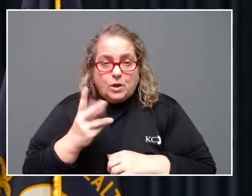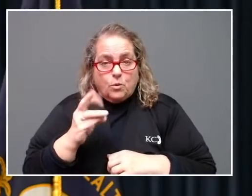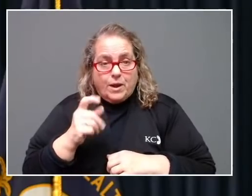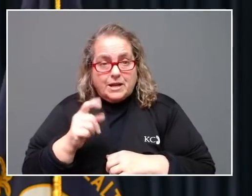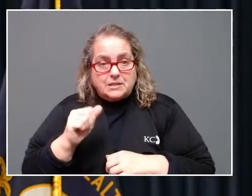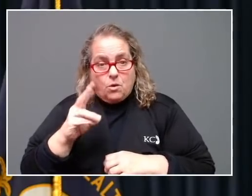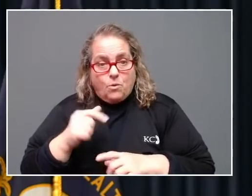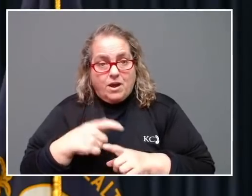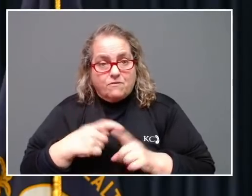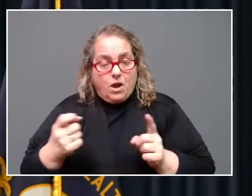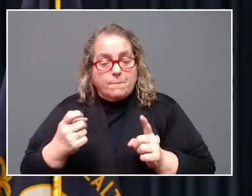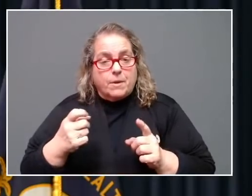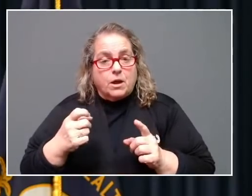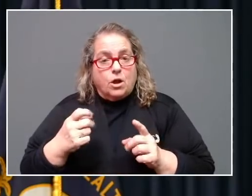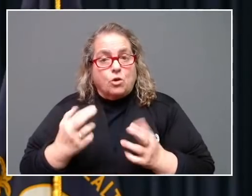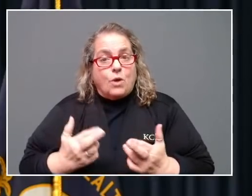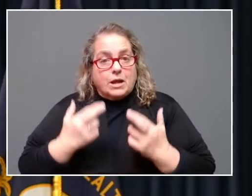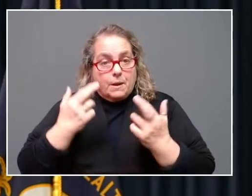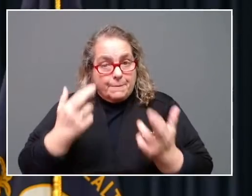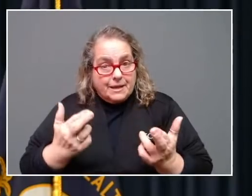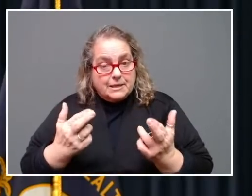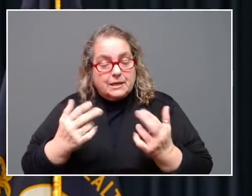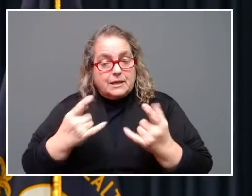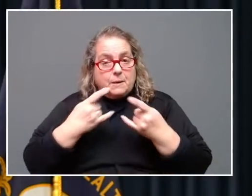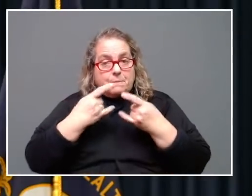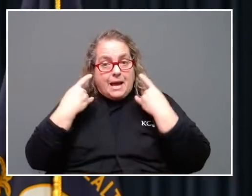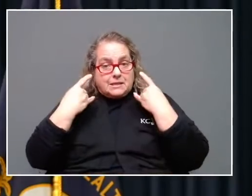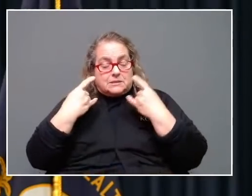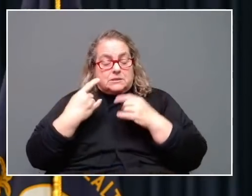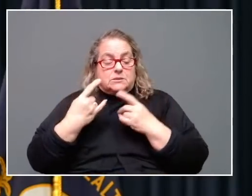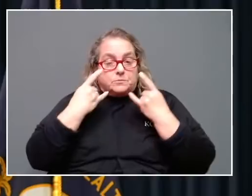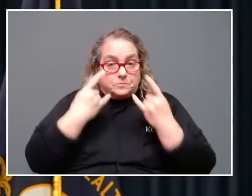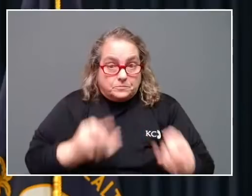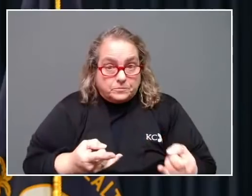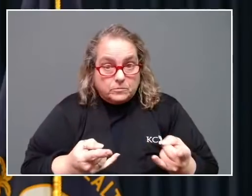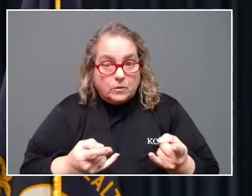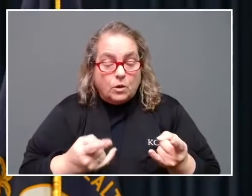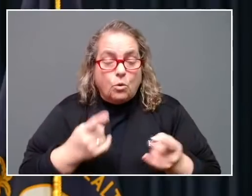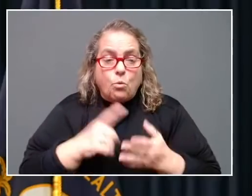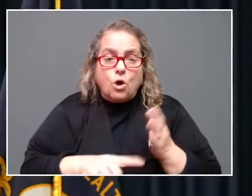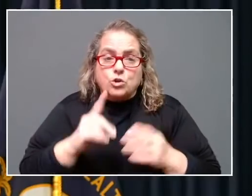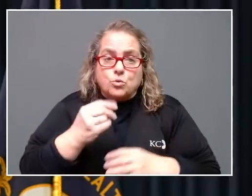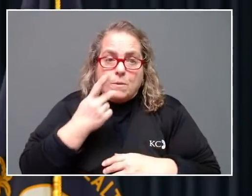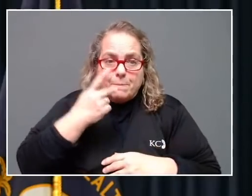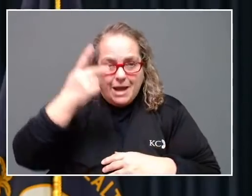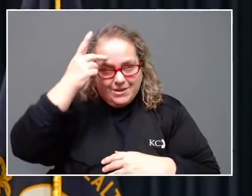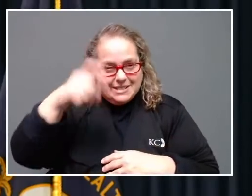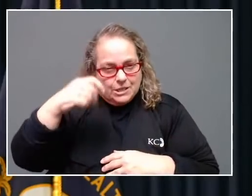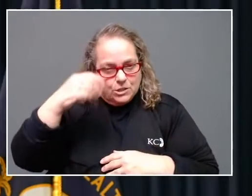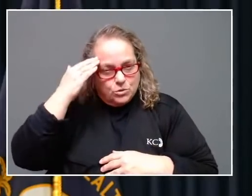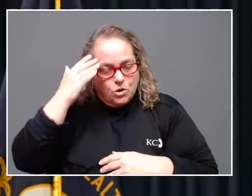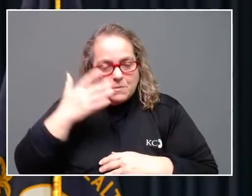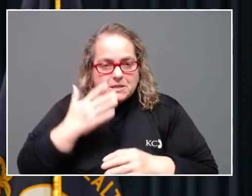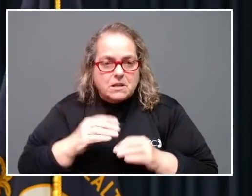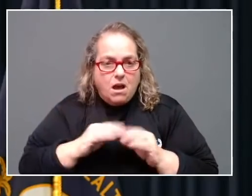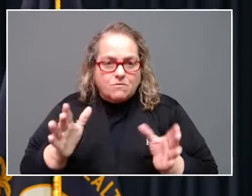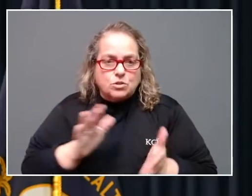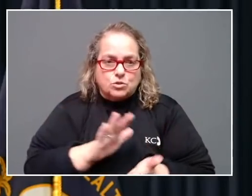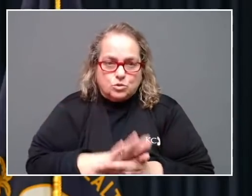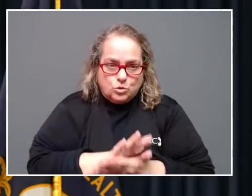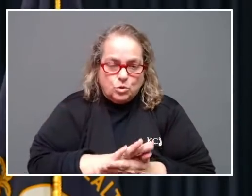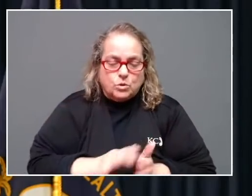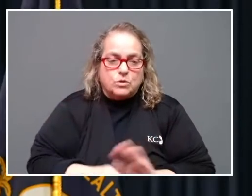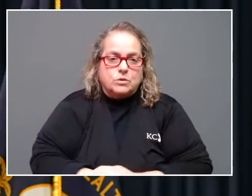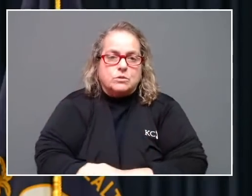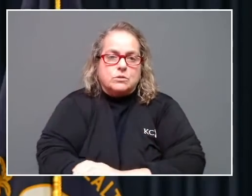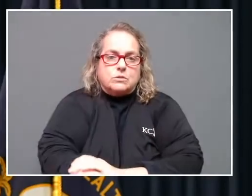mask requirements or recommendations. What do parents need to know? Because obviously districts and schools, some are already making that decision. What